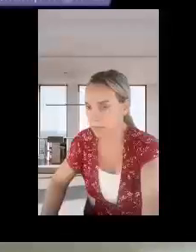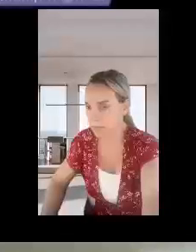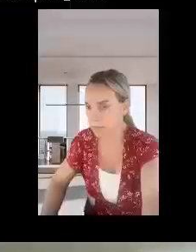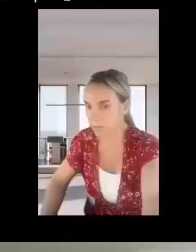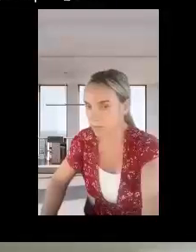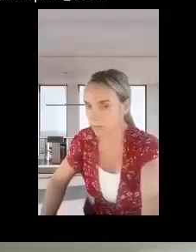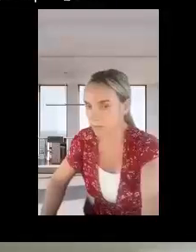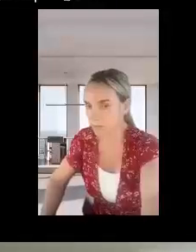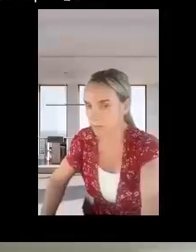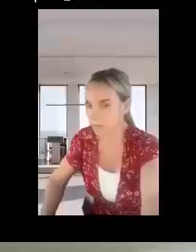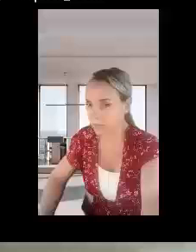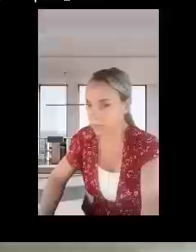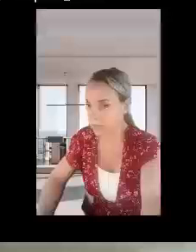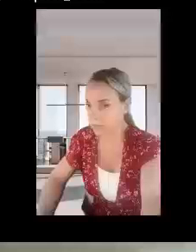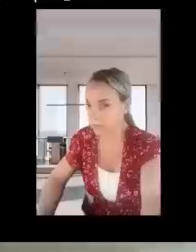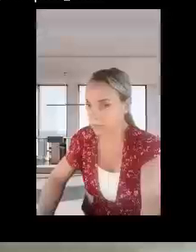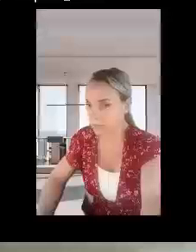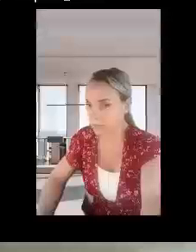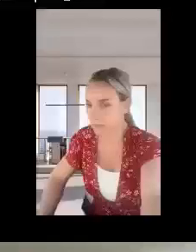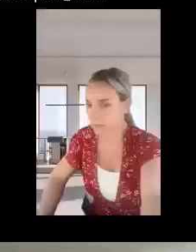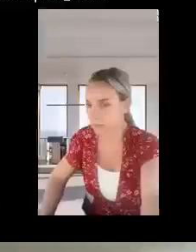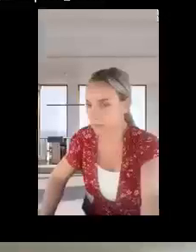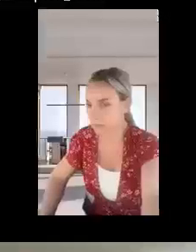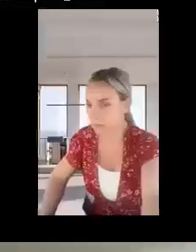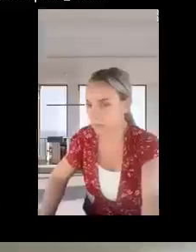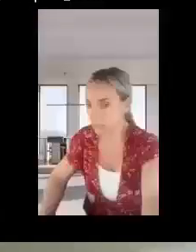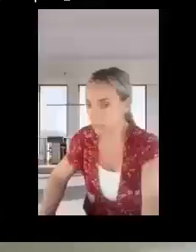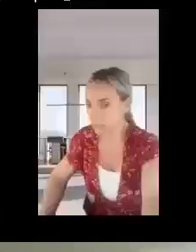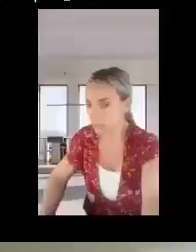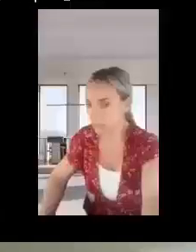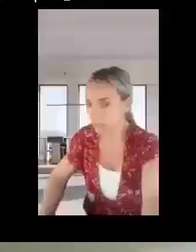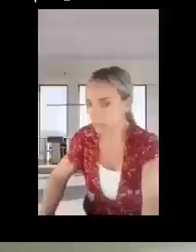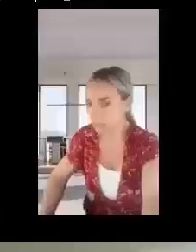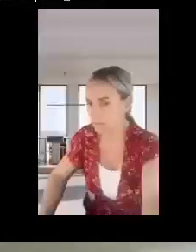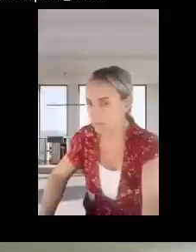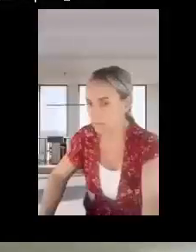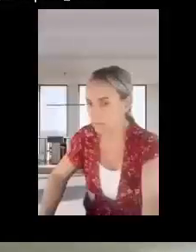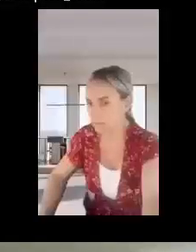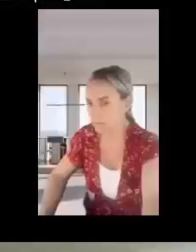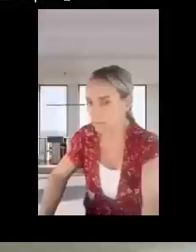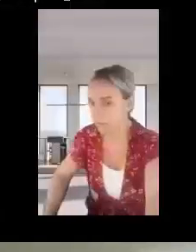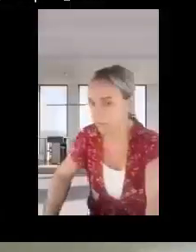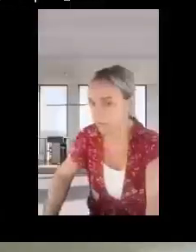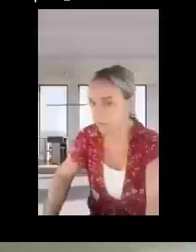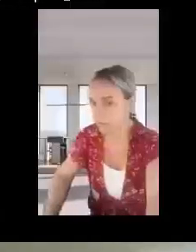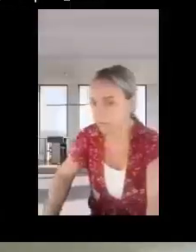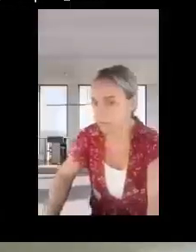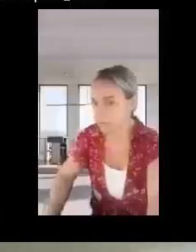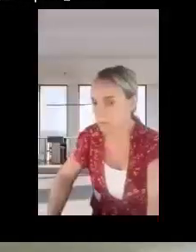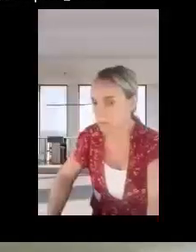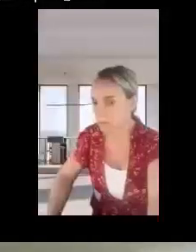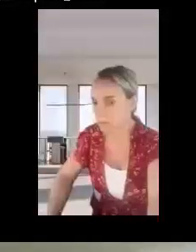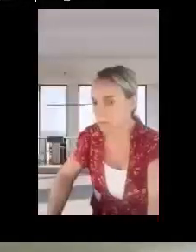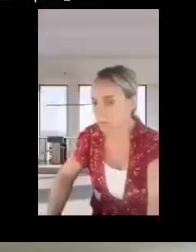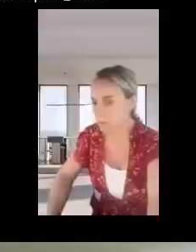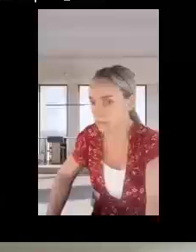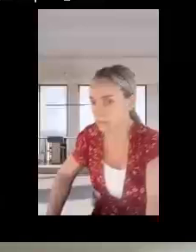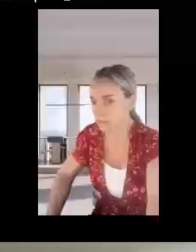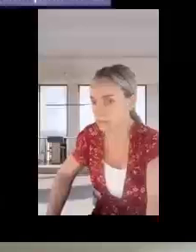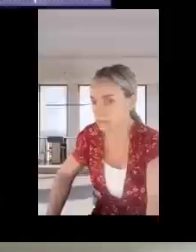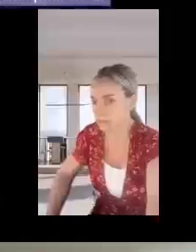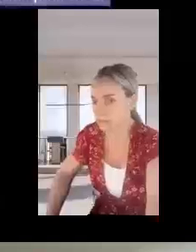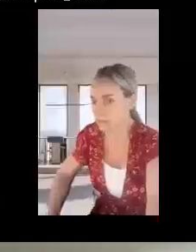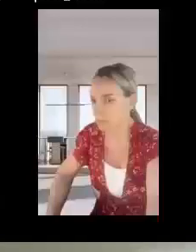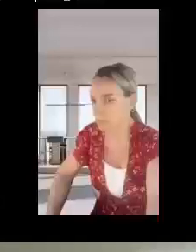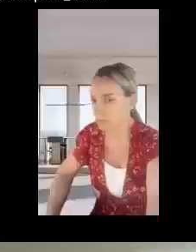the innovation in education by supporting transformative practices that empower modern learners. This expansion aims to